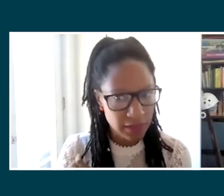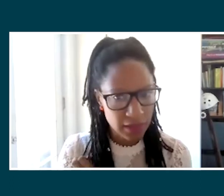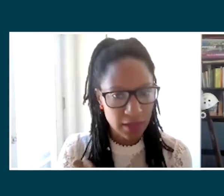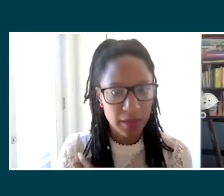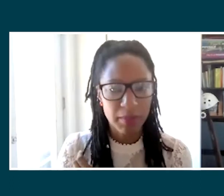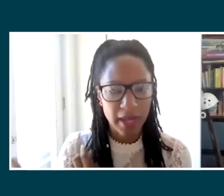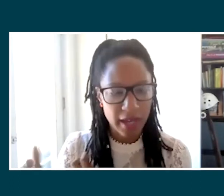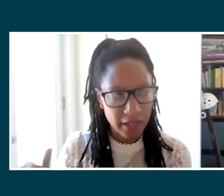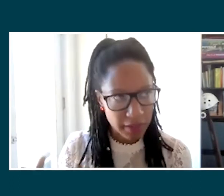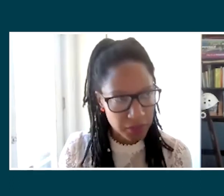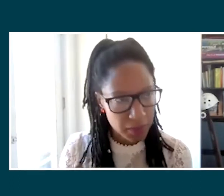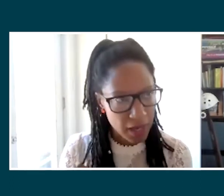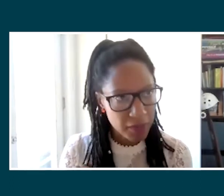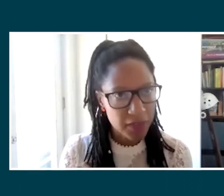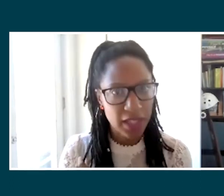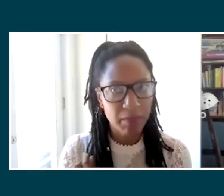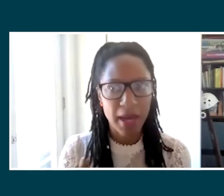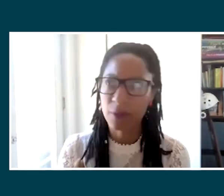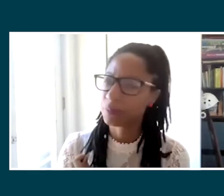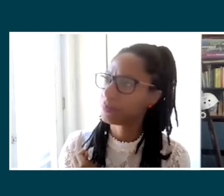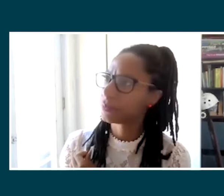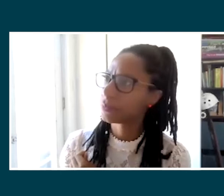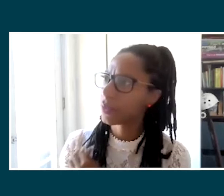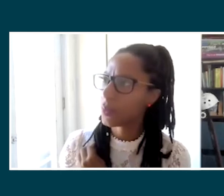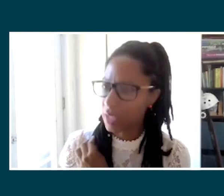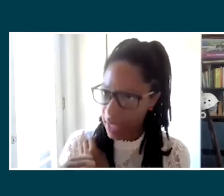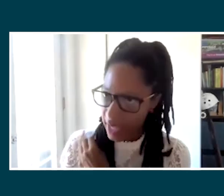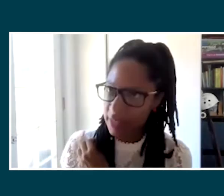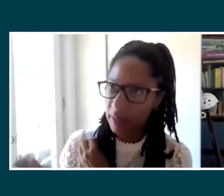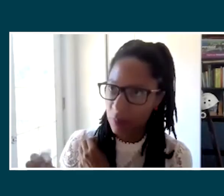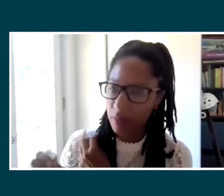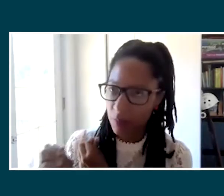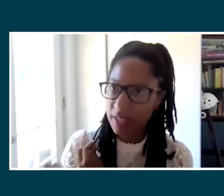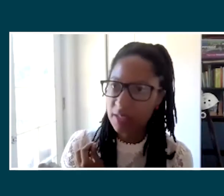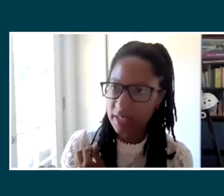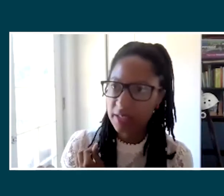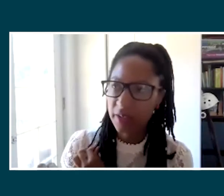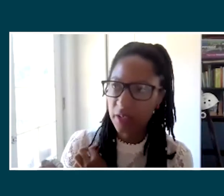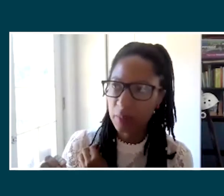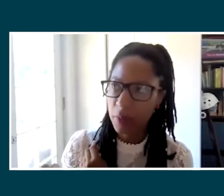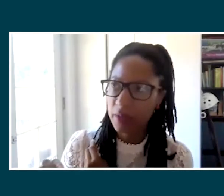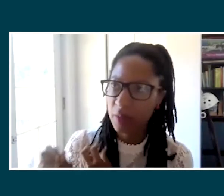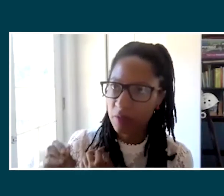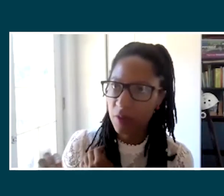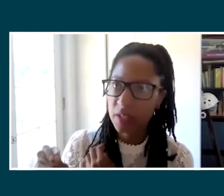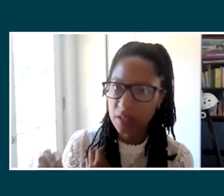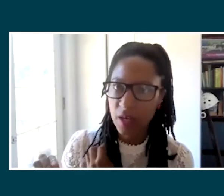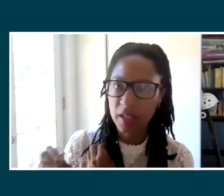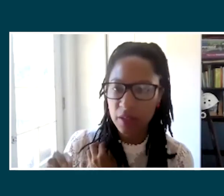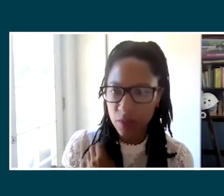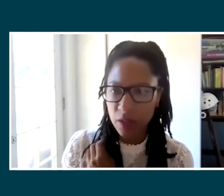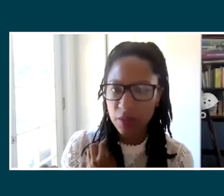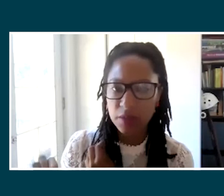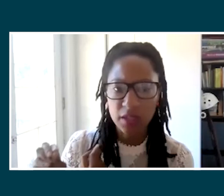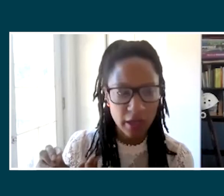hear. And I thought it was really powerful thinking about it was necessary and important that we focused